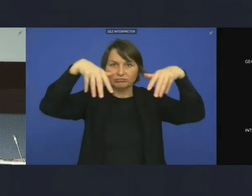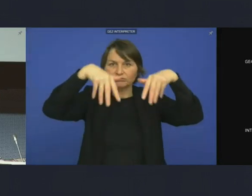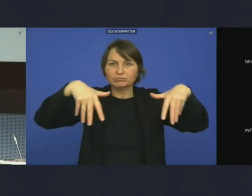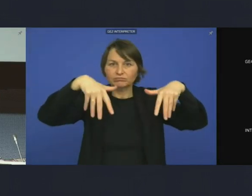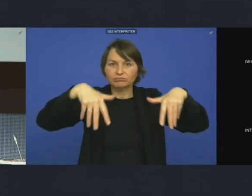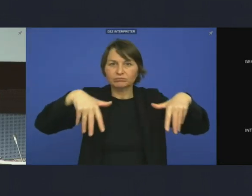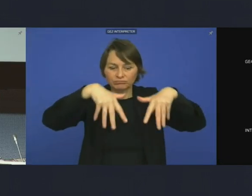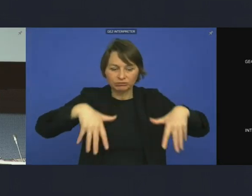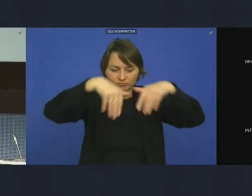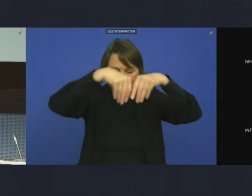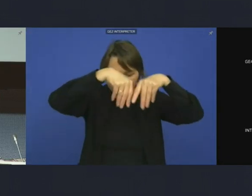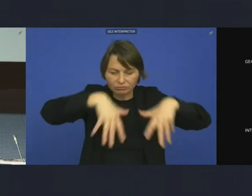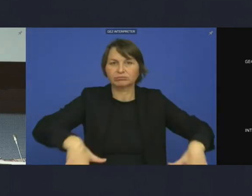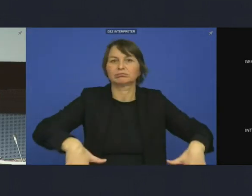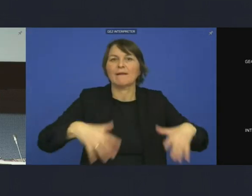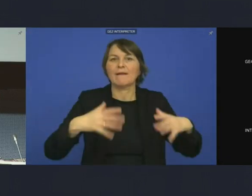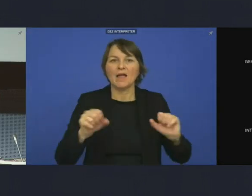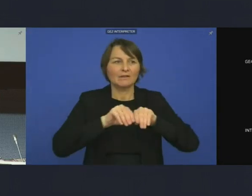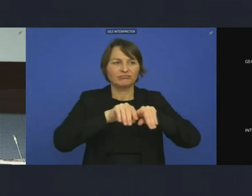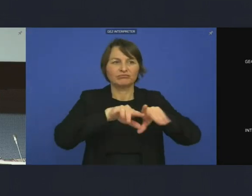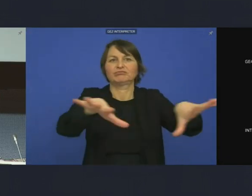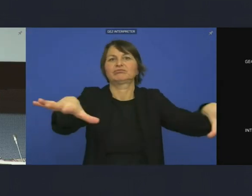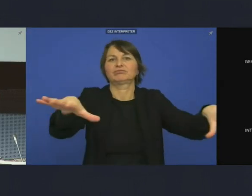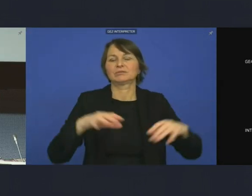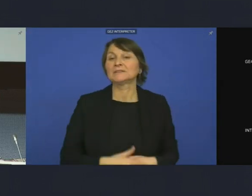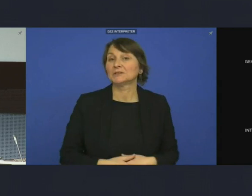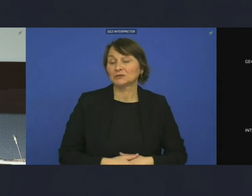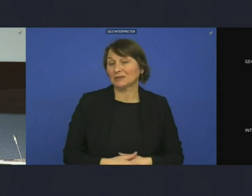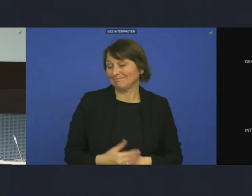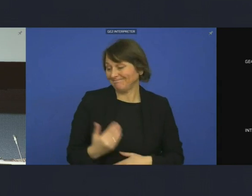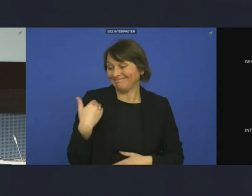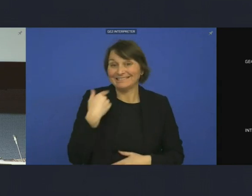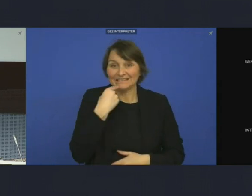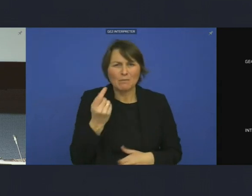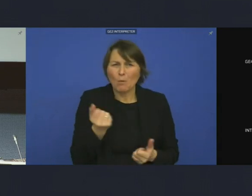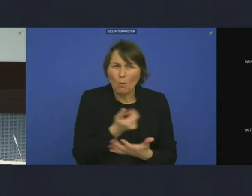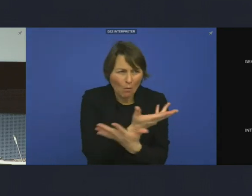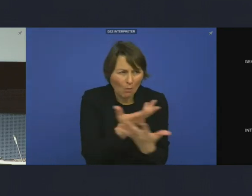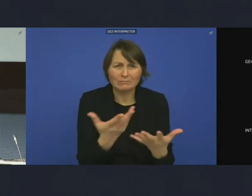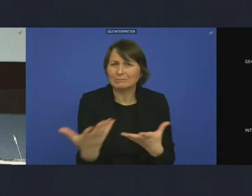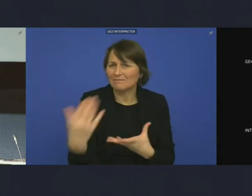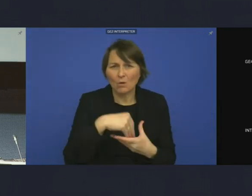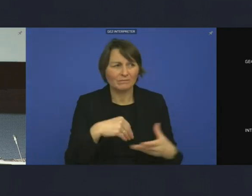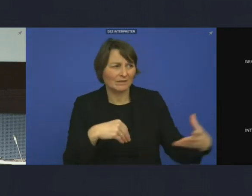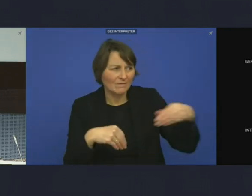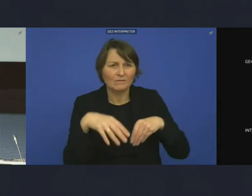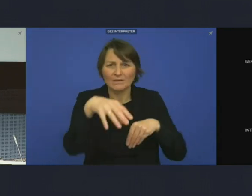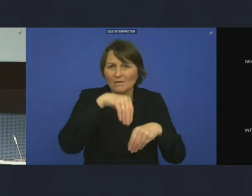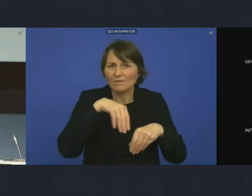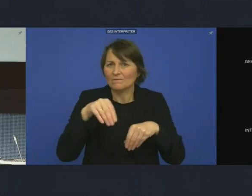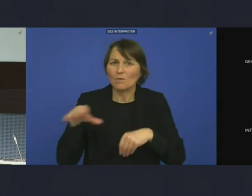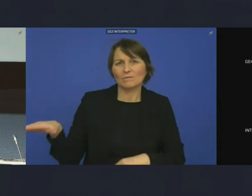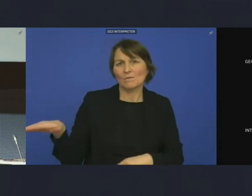also said, this is something where everyone can get involved. And here in our panel, I have